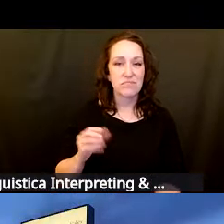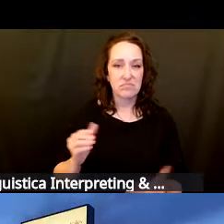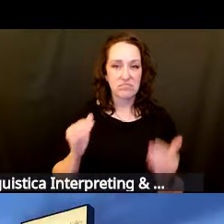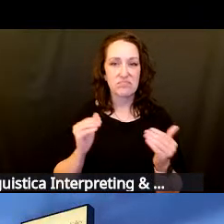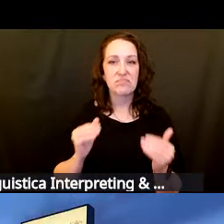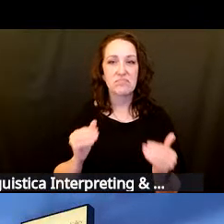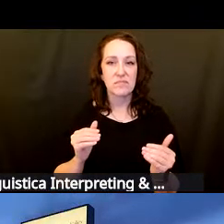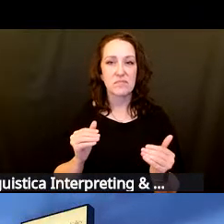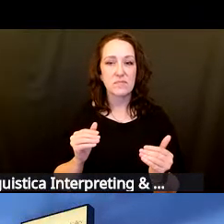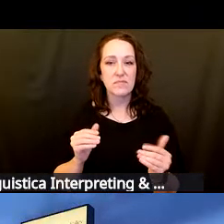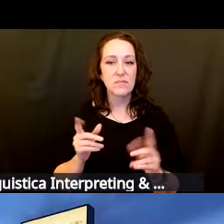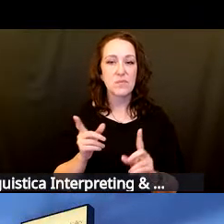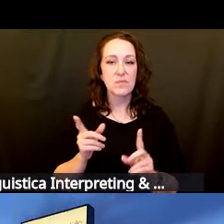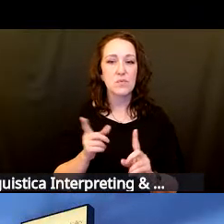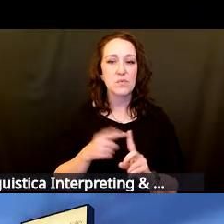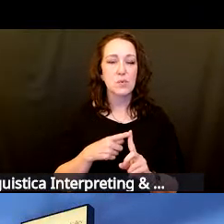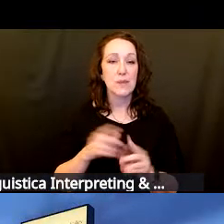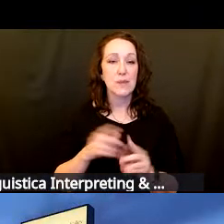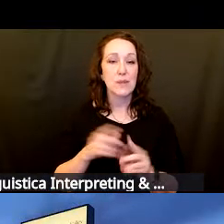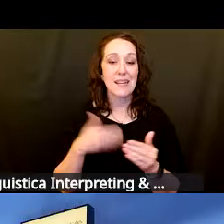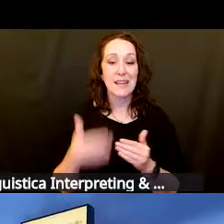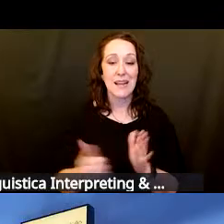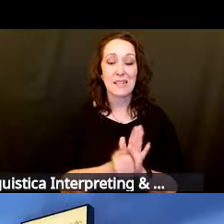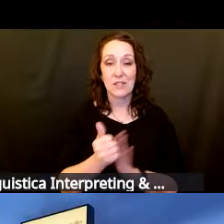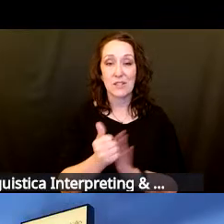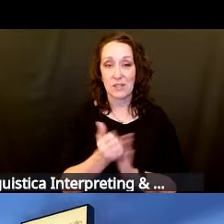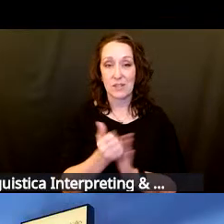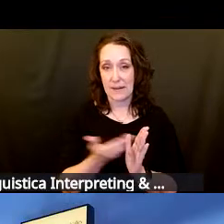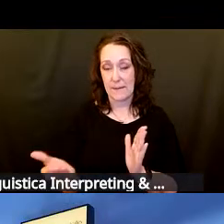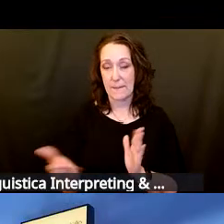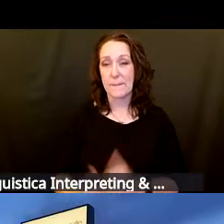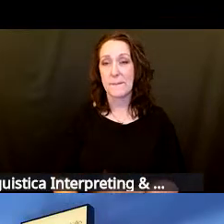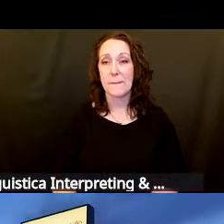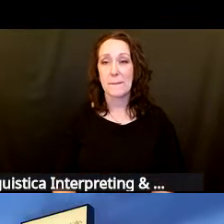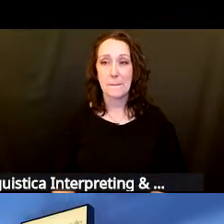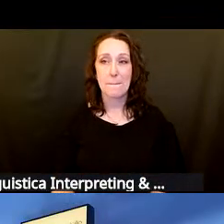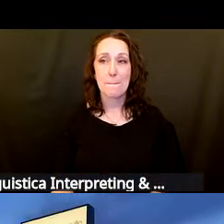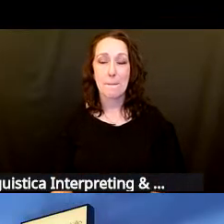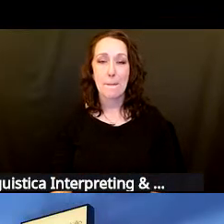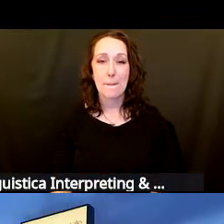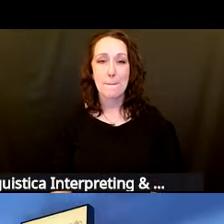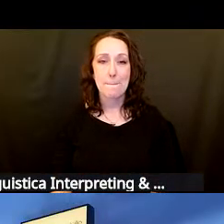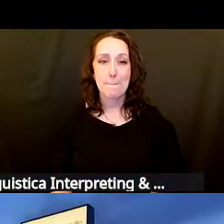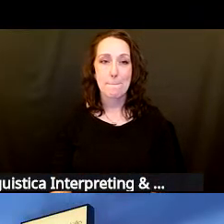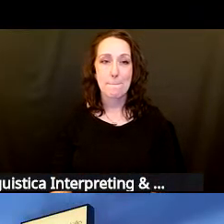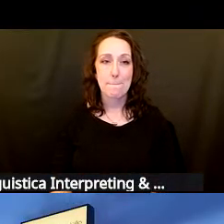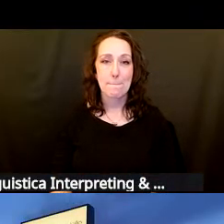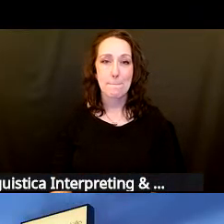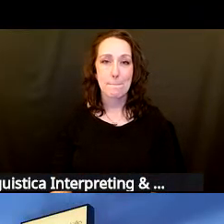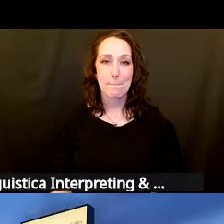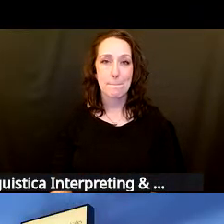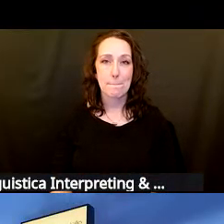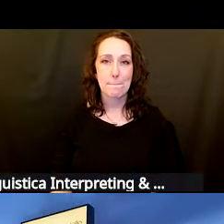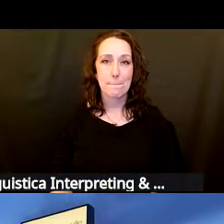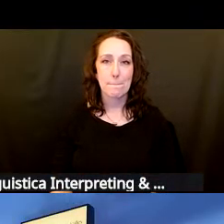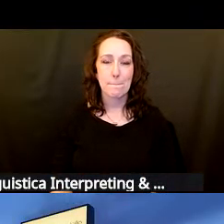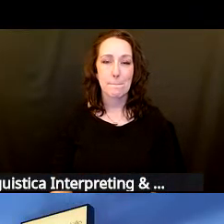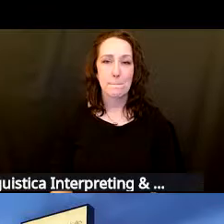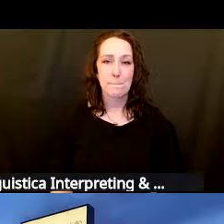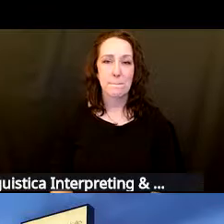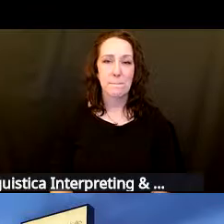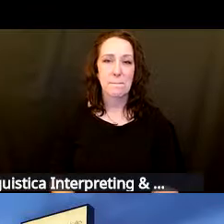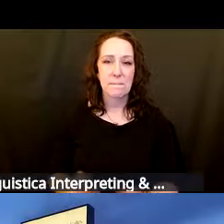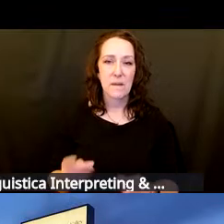me, to our next agenda item. And I'll just give it another quick second, see if there's